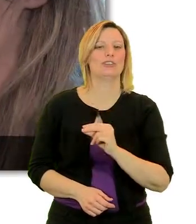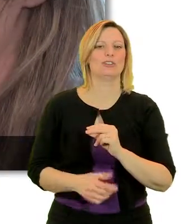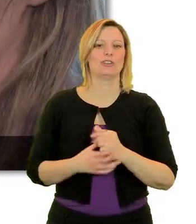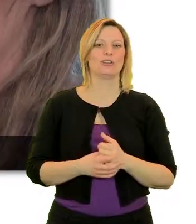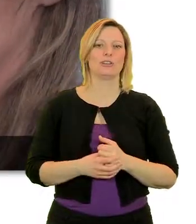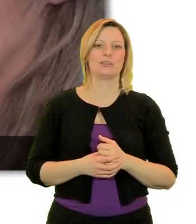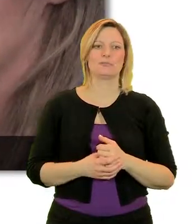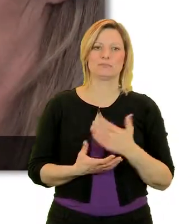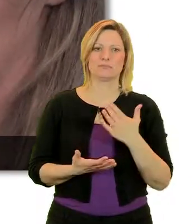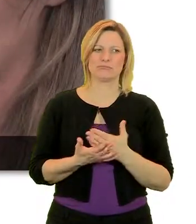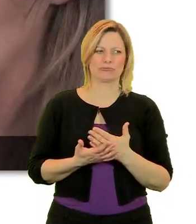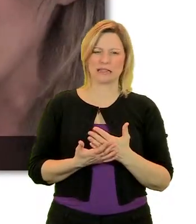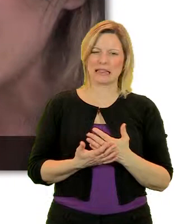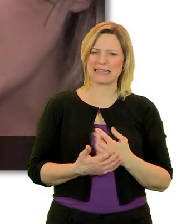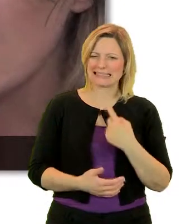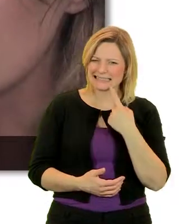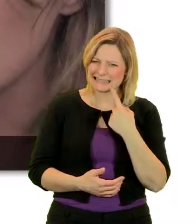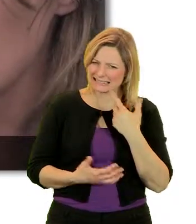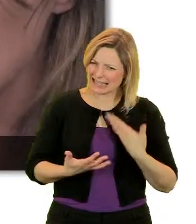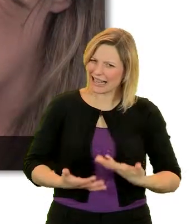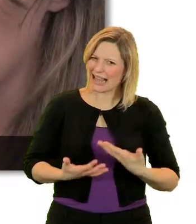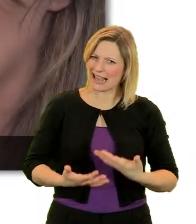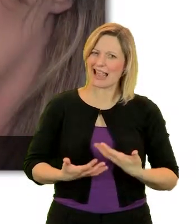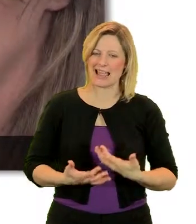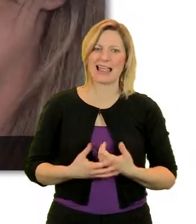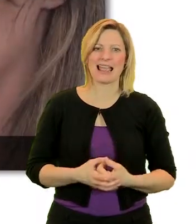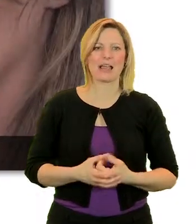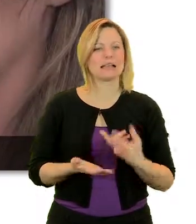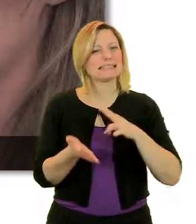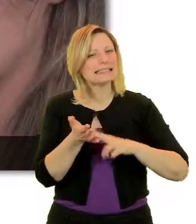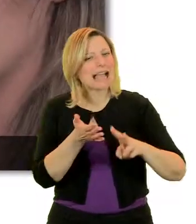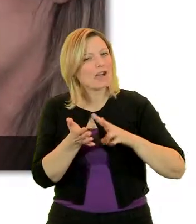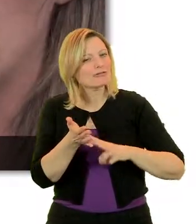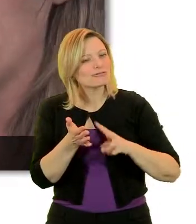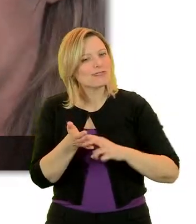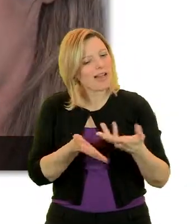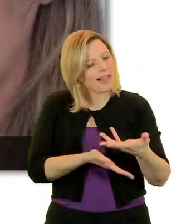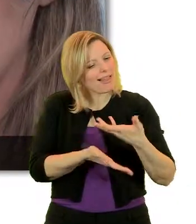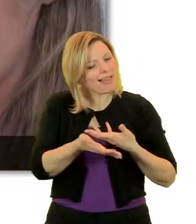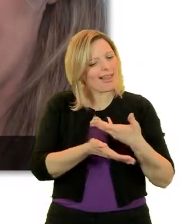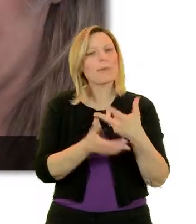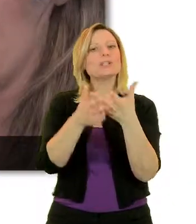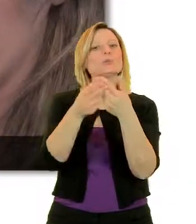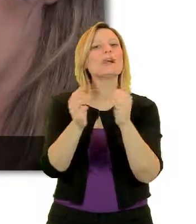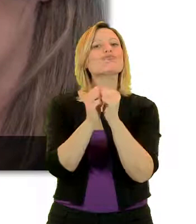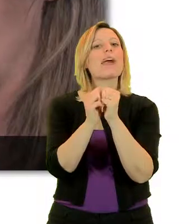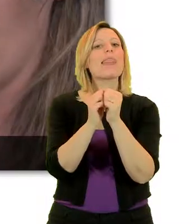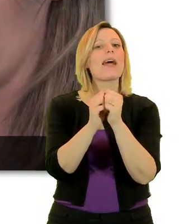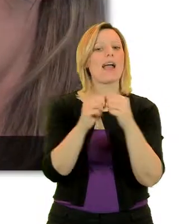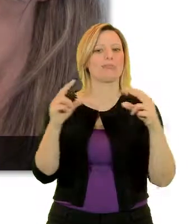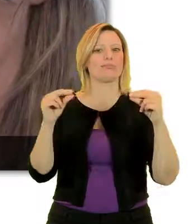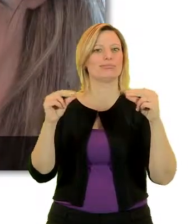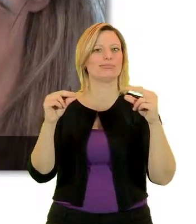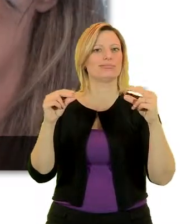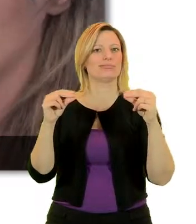it's just made things so much easier, and just so much natural, because his twin brother, he can talk